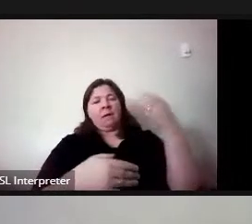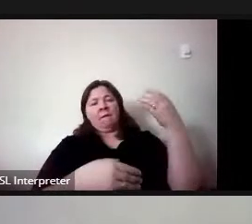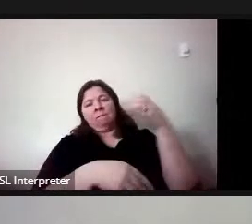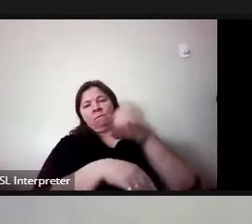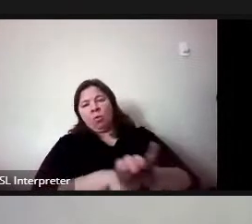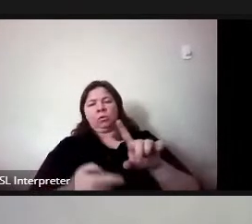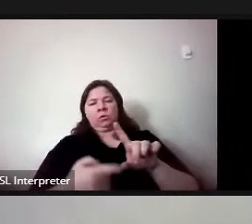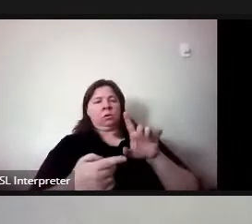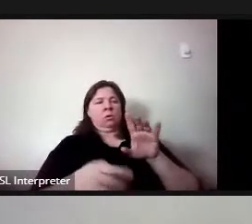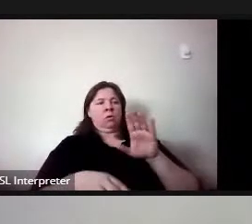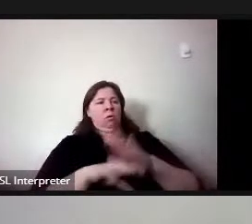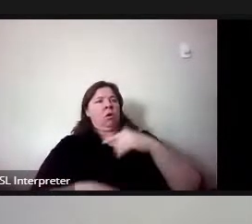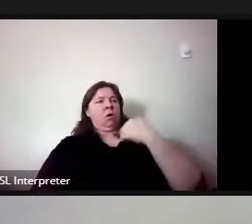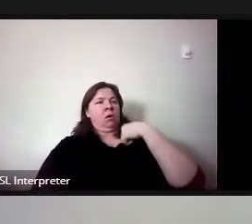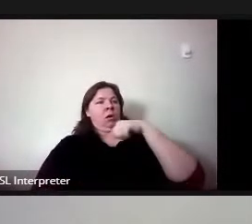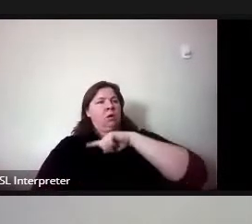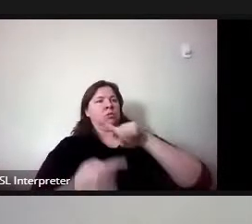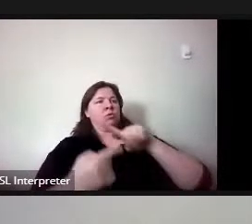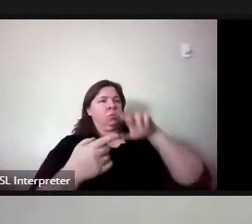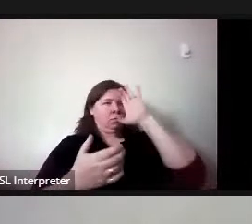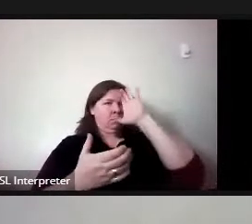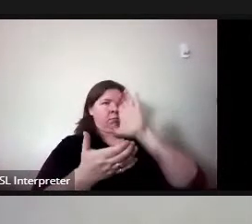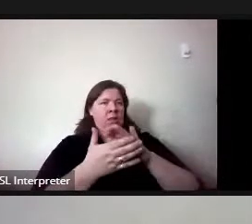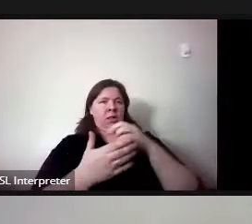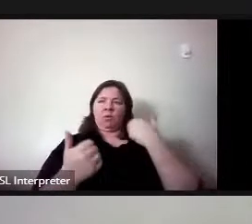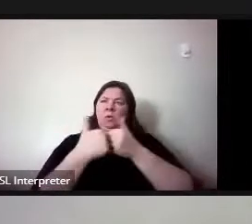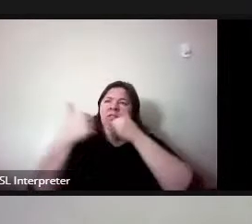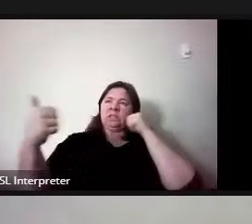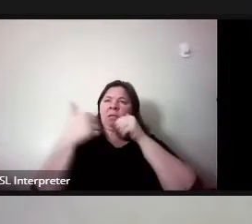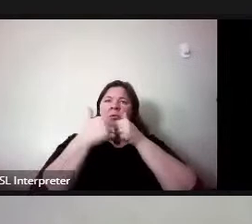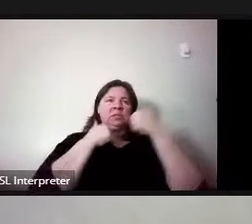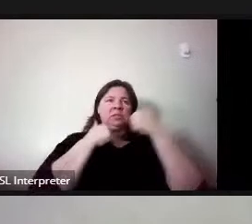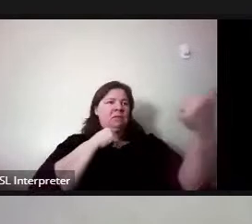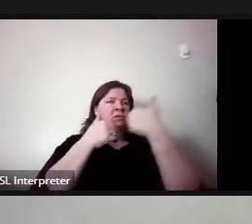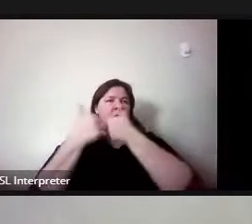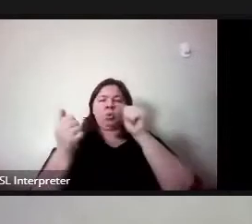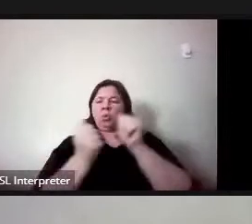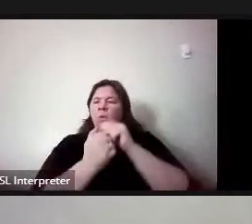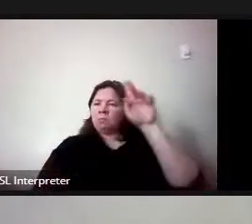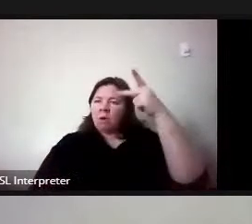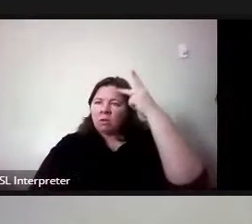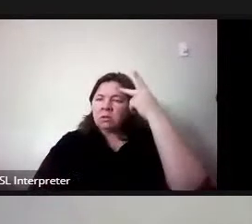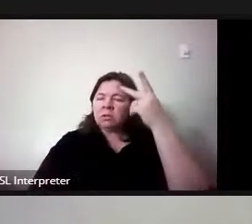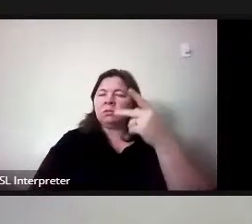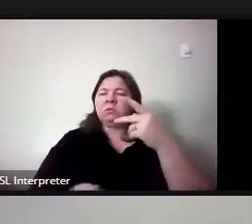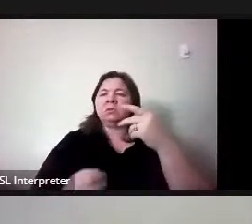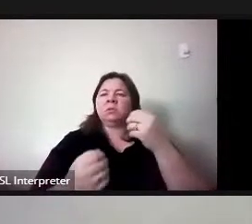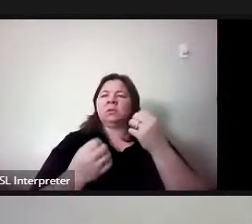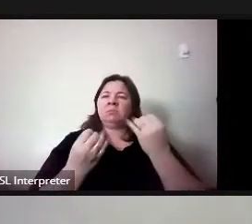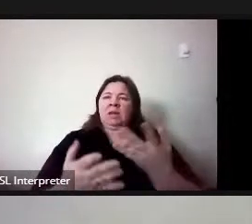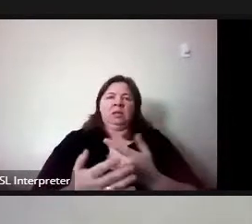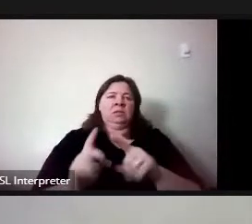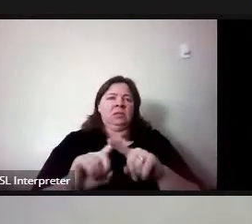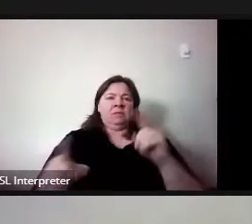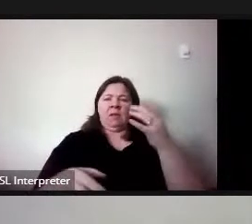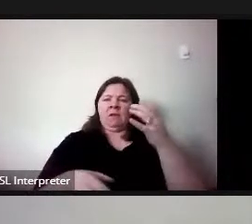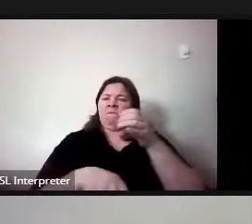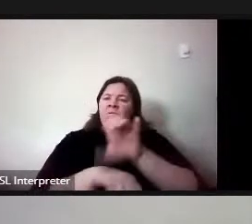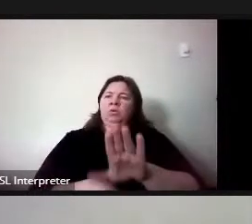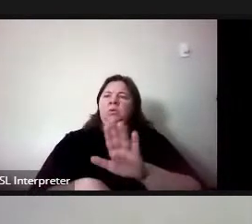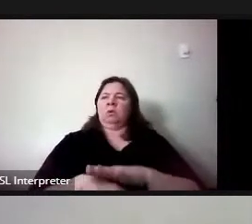upon us to believe. We believe that we're separate. All this division with politics and these other stuff is all forced upon